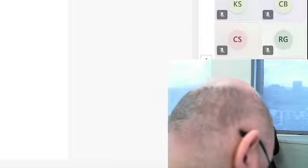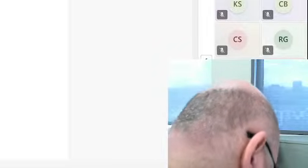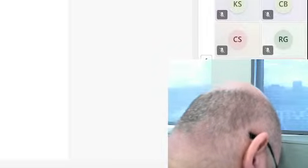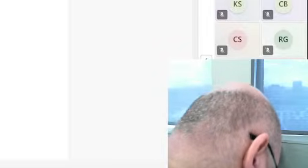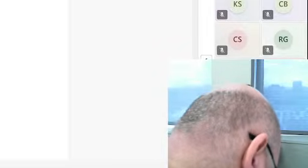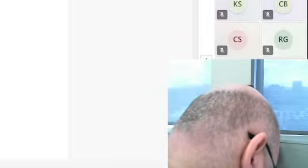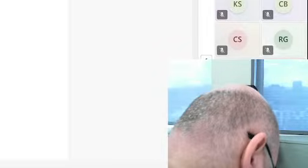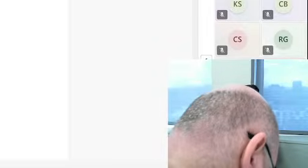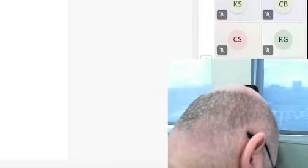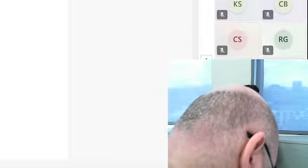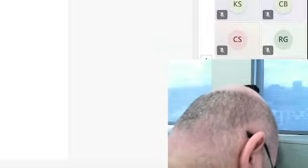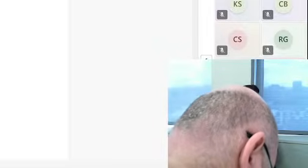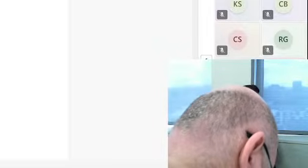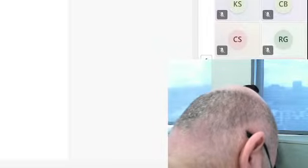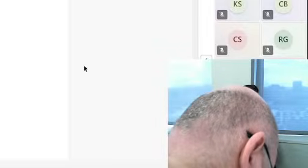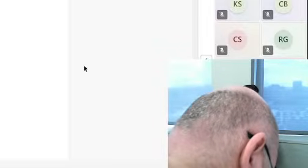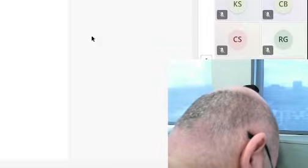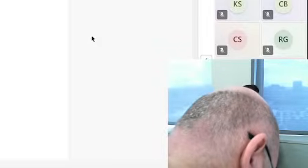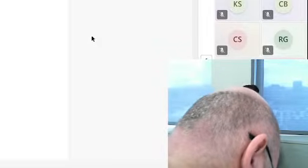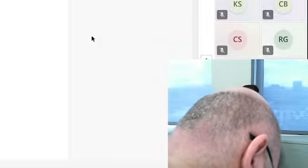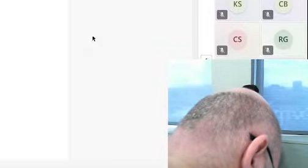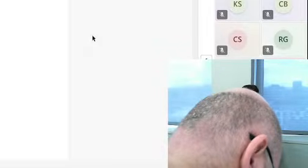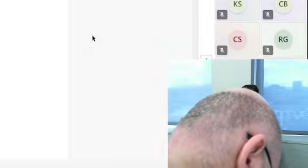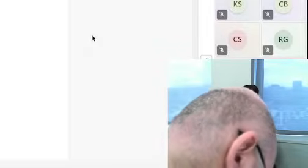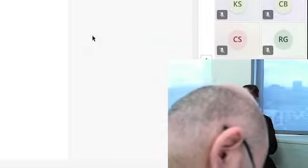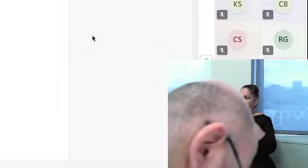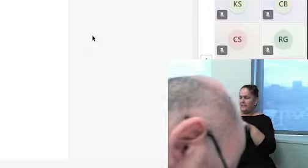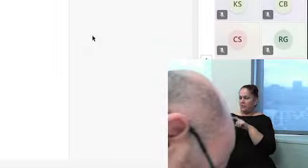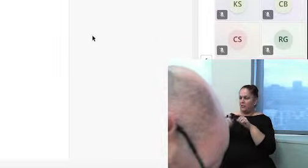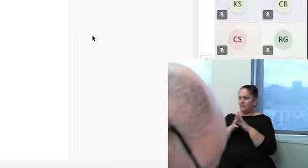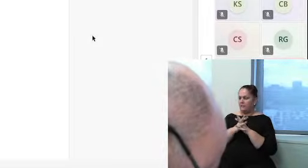On this particular line,